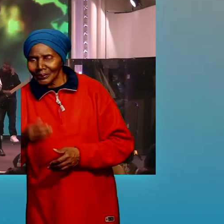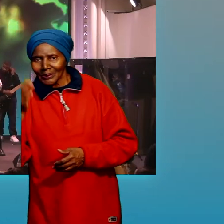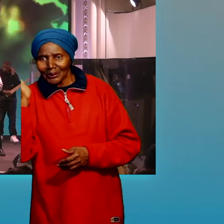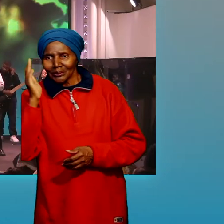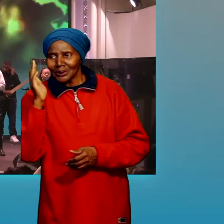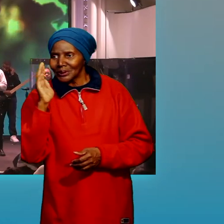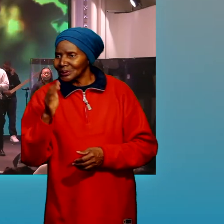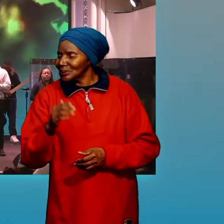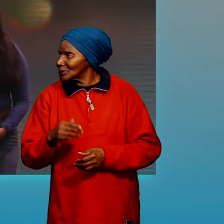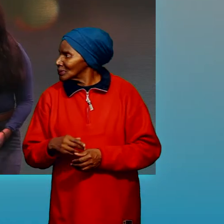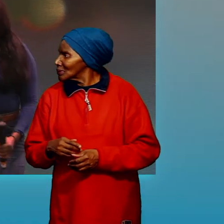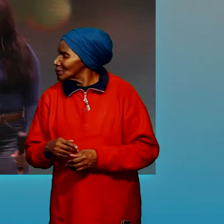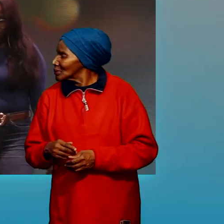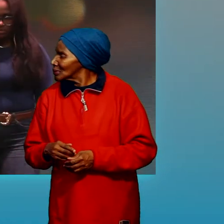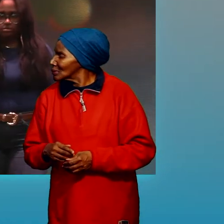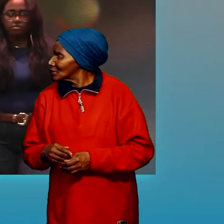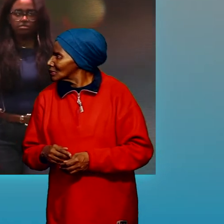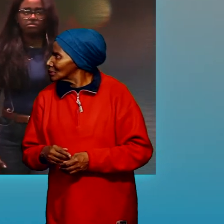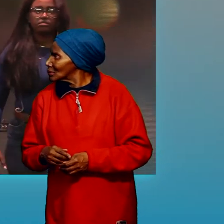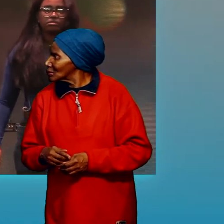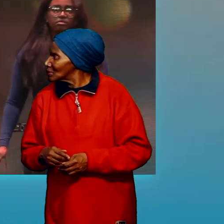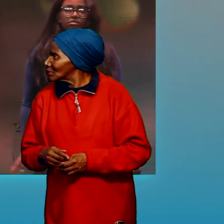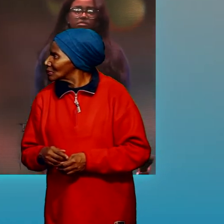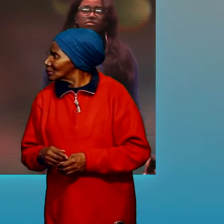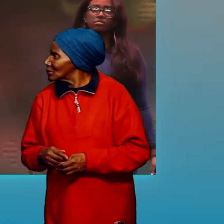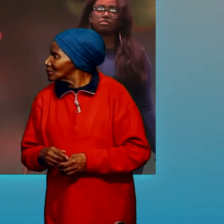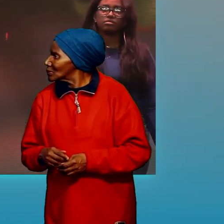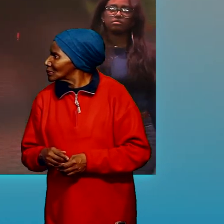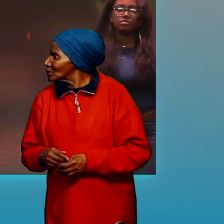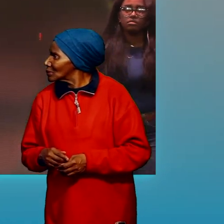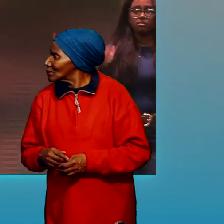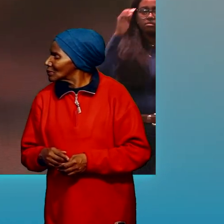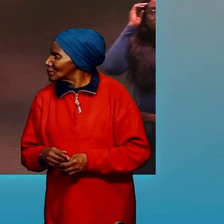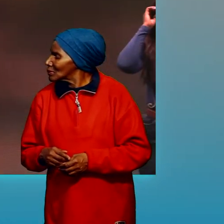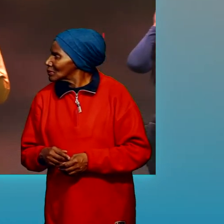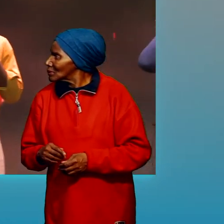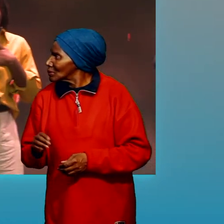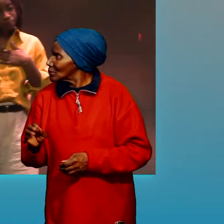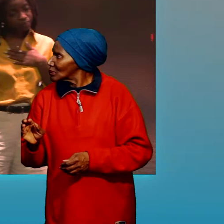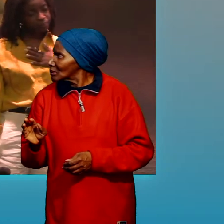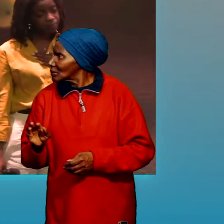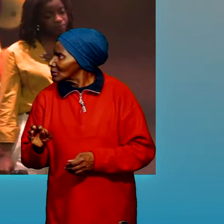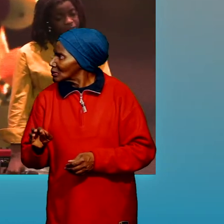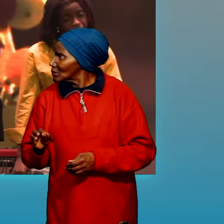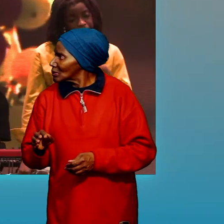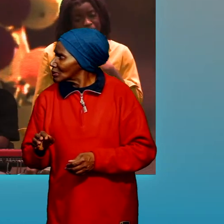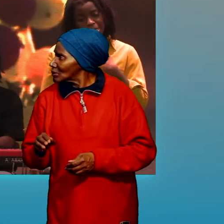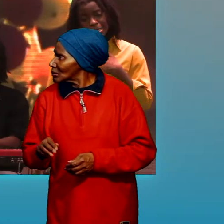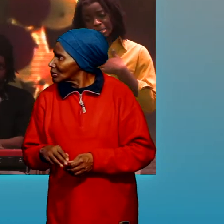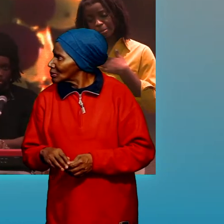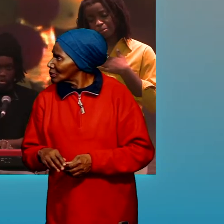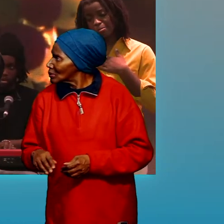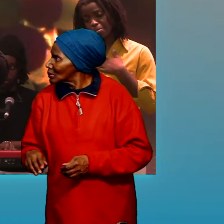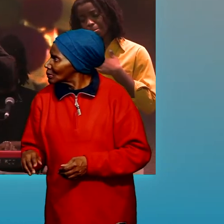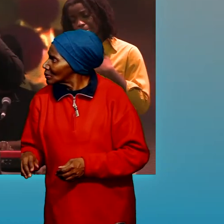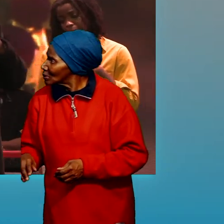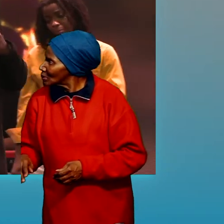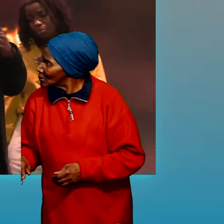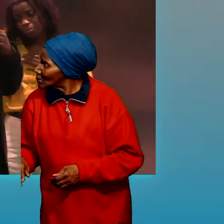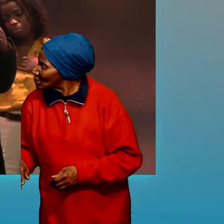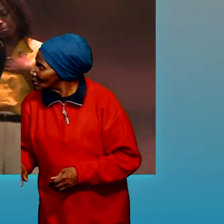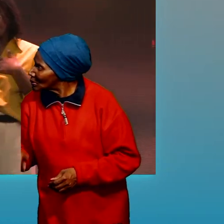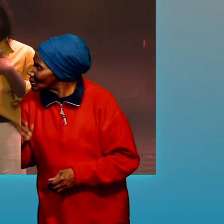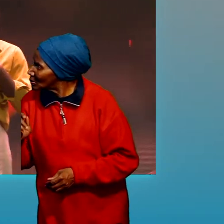very hard message to accept. Everybody loves the supernatural. We want the hands laid. We want people to fall on the floor. We want